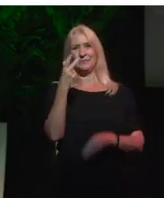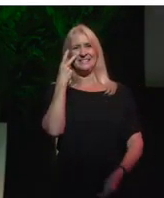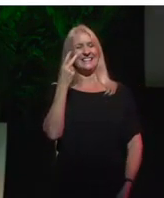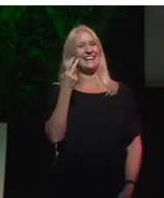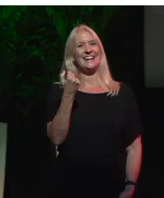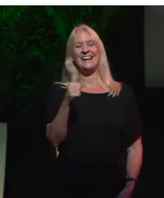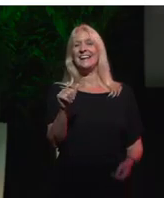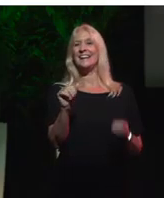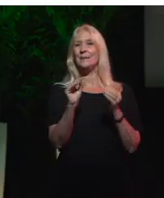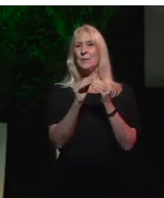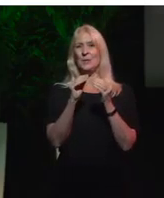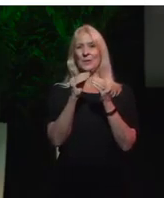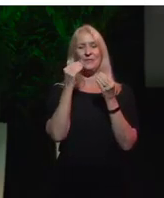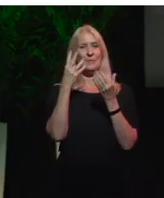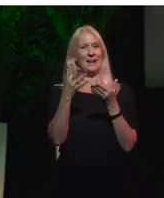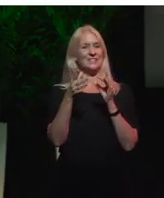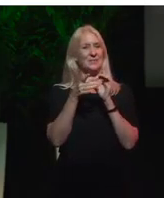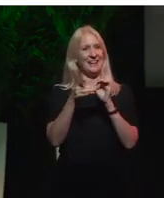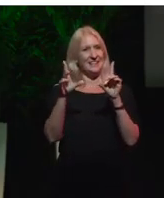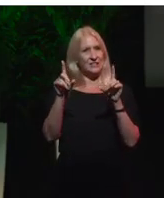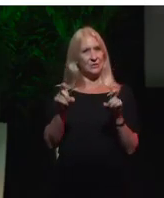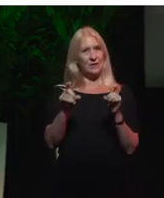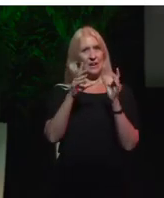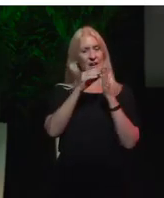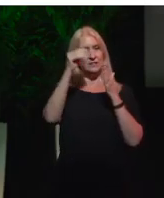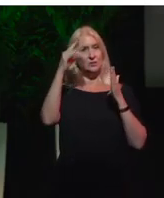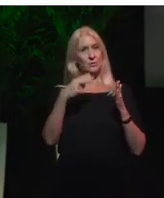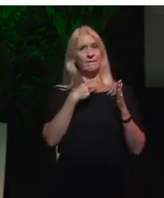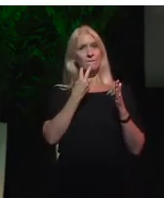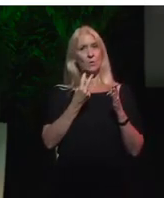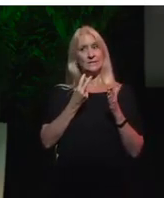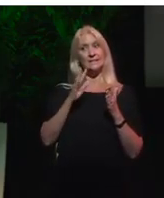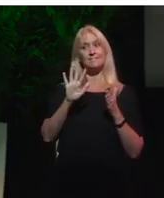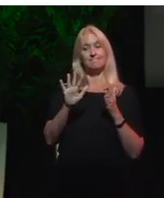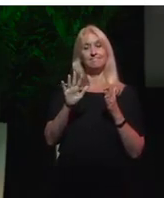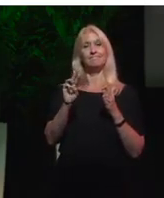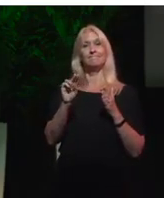communication about the survey. Our students' voices matter.